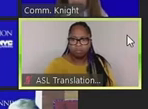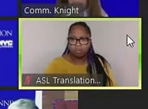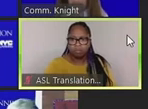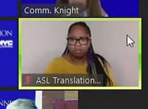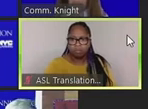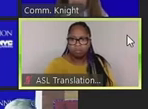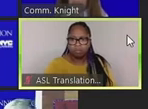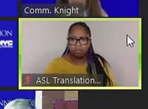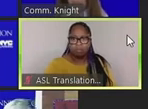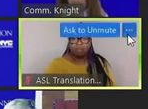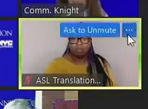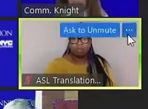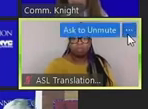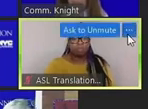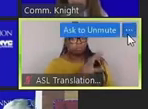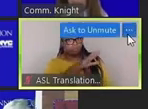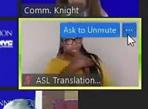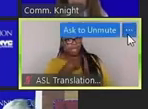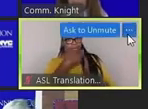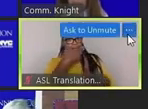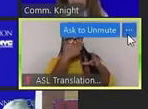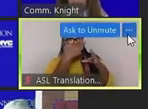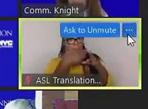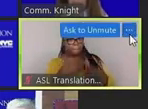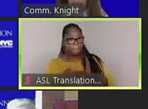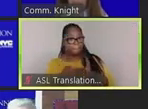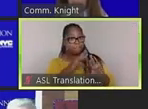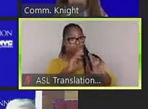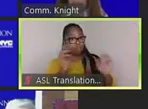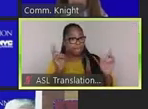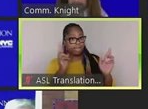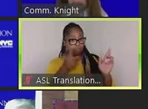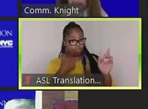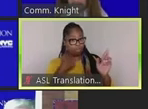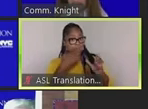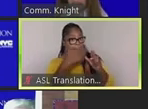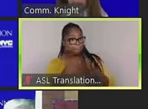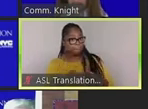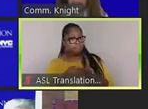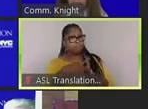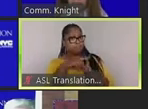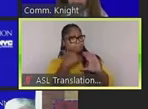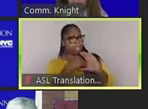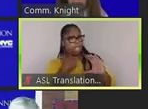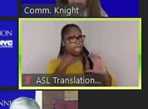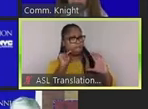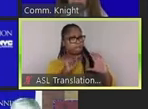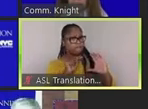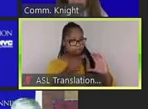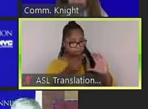Vice Chair, did you get the list of names for the speakers that was sent to you? It should be in your email.